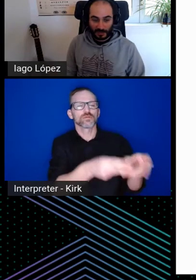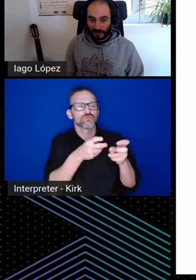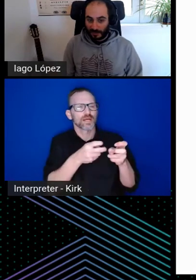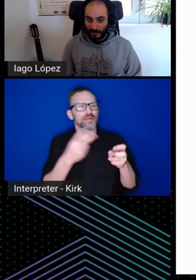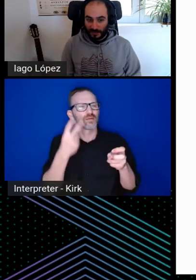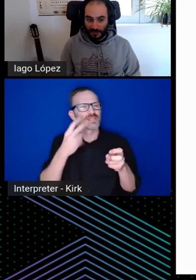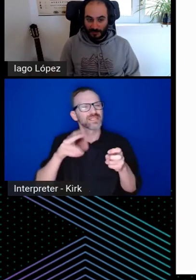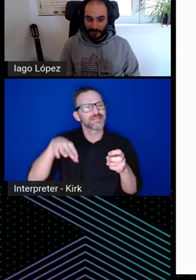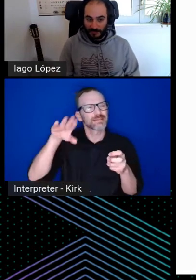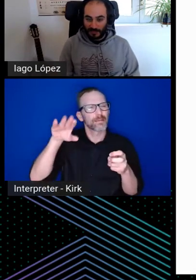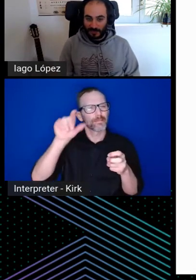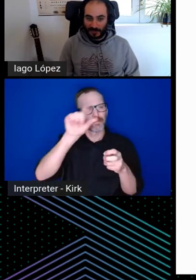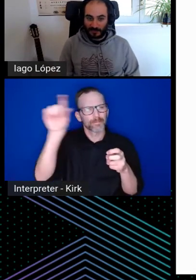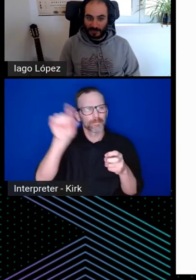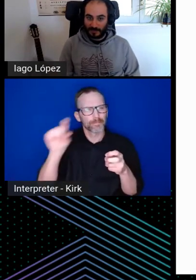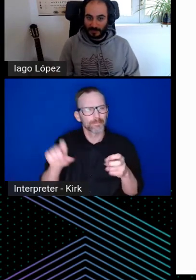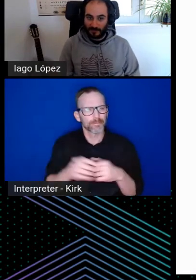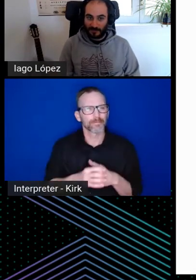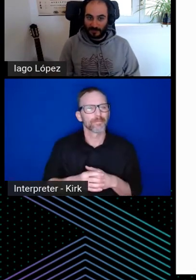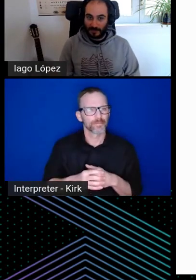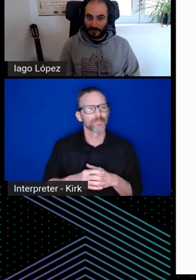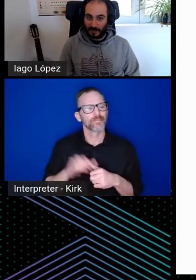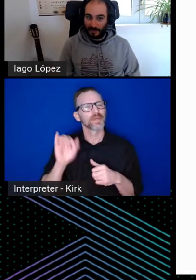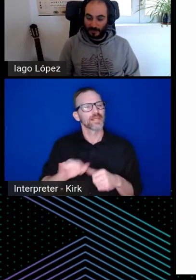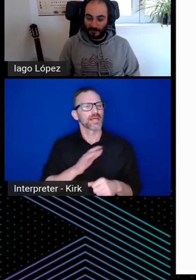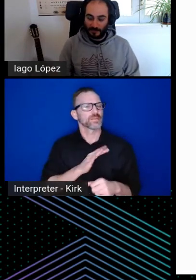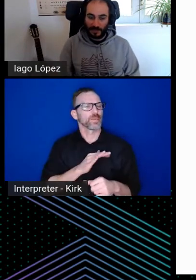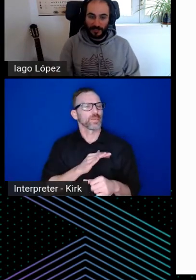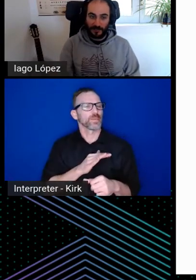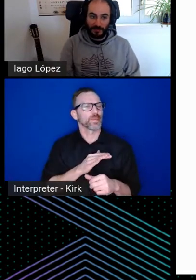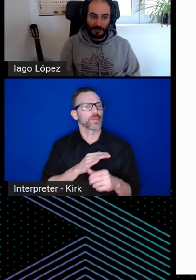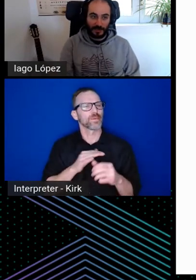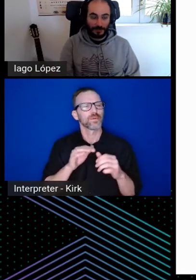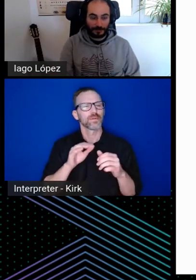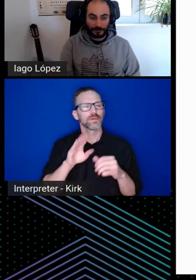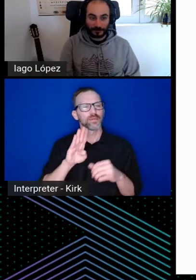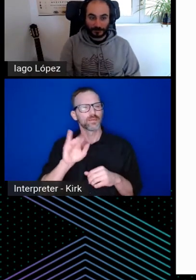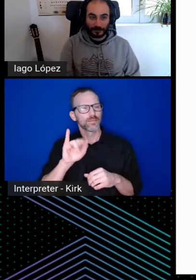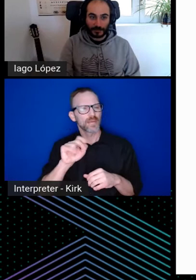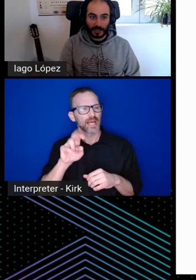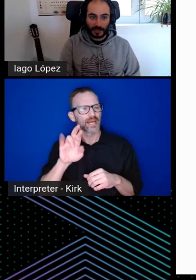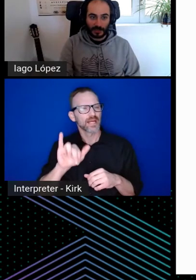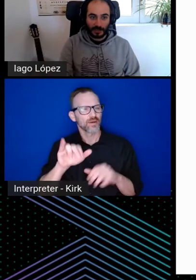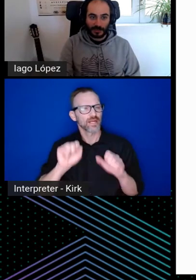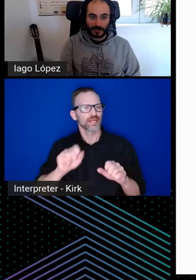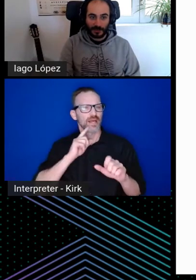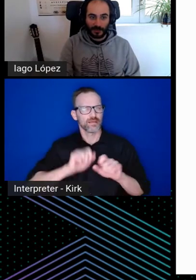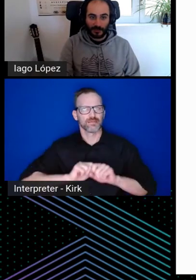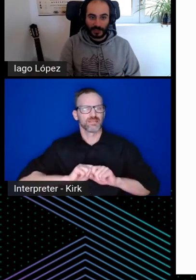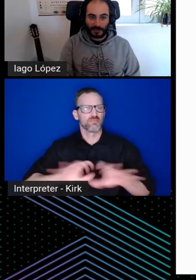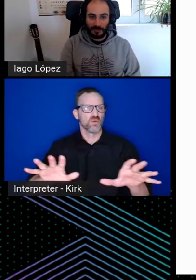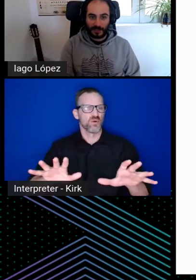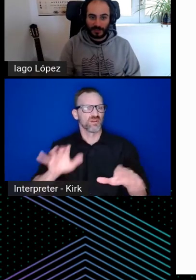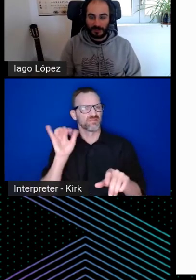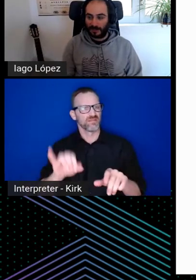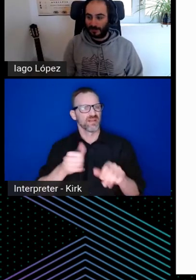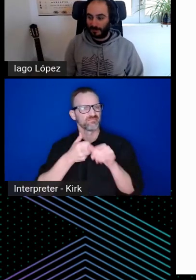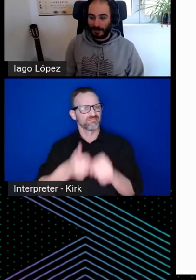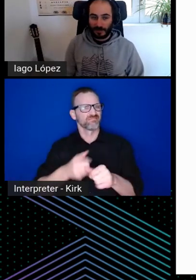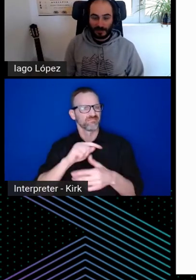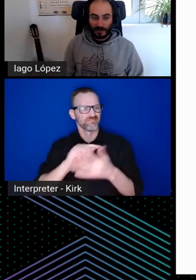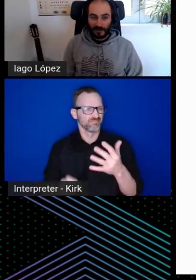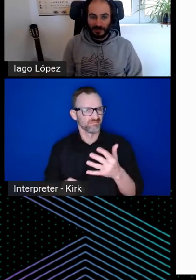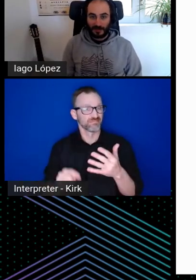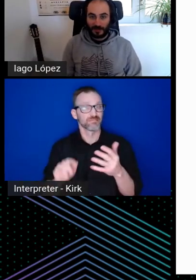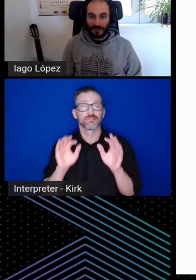top. And yeah, this is a nice way to have your binary deployed. And so that's pretty much it.